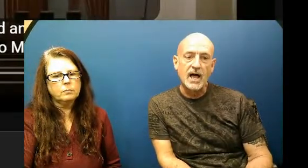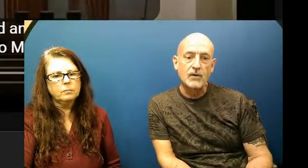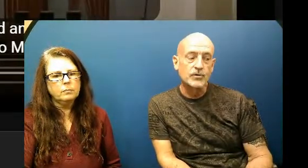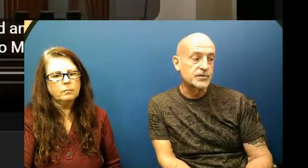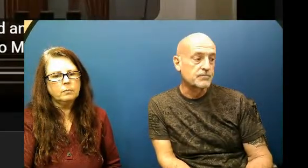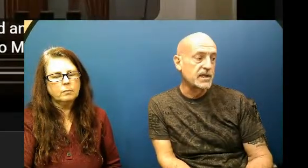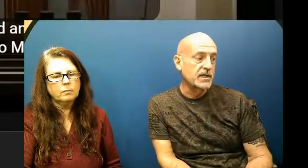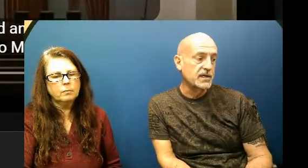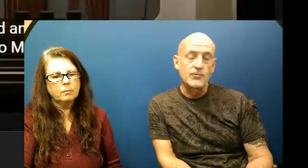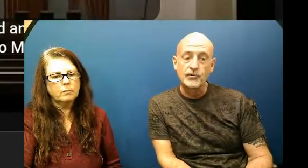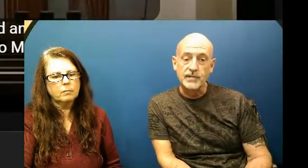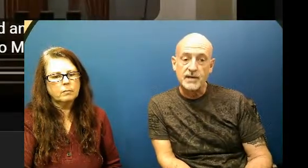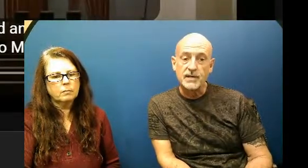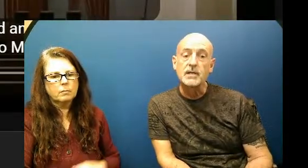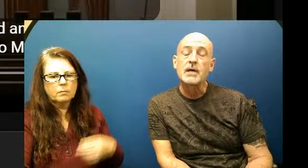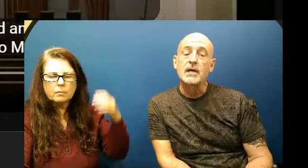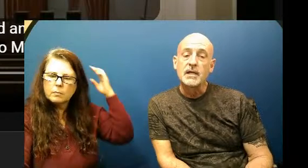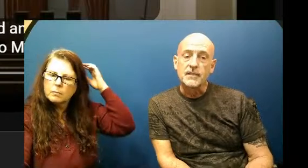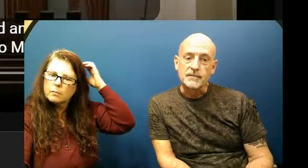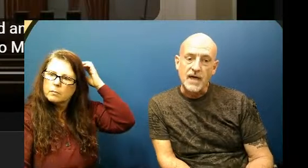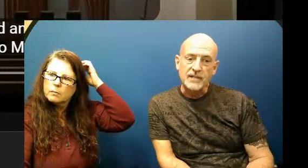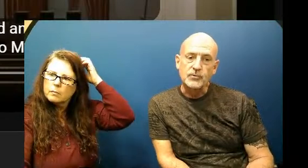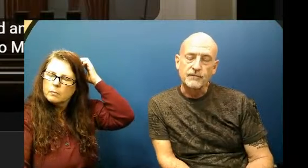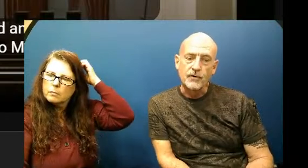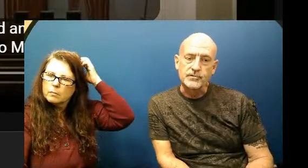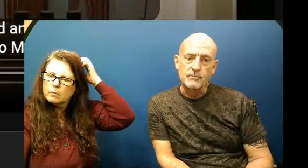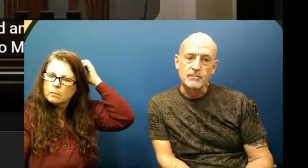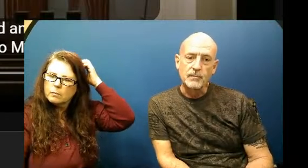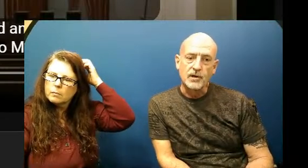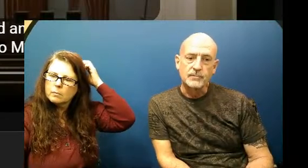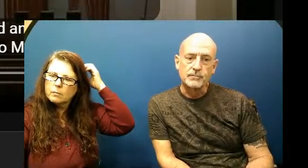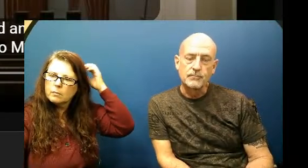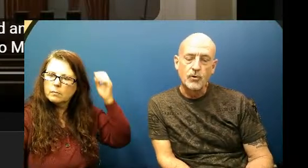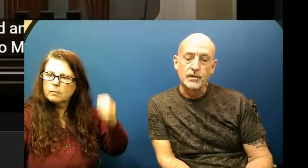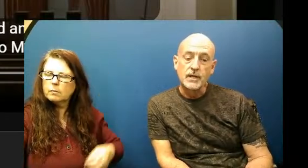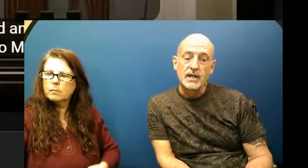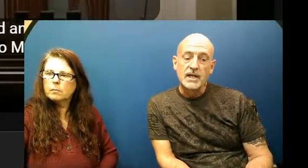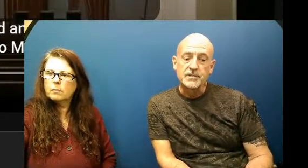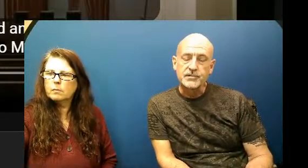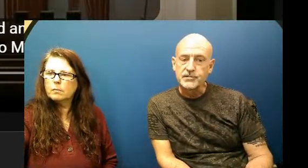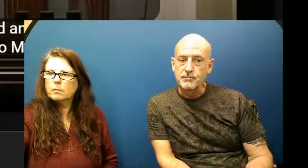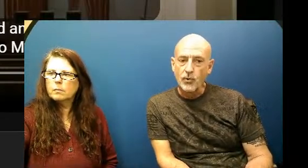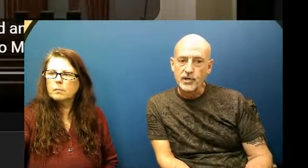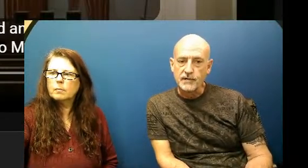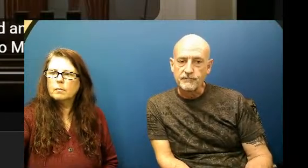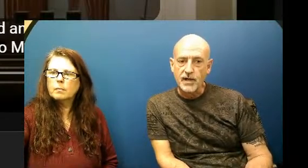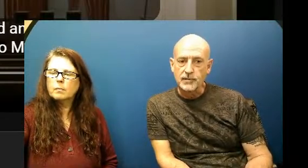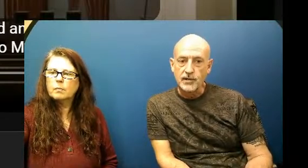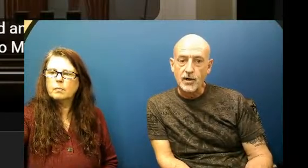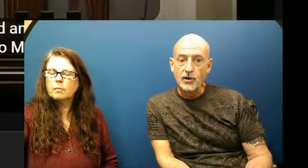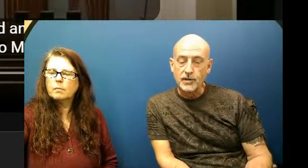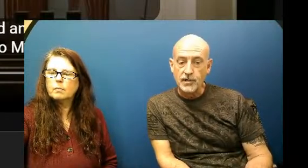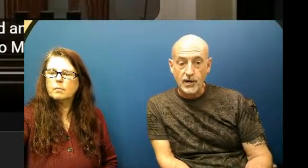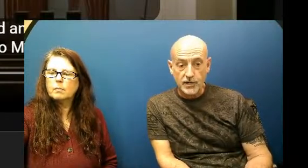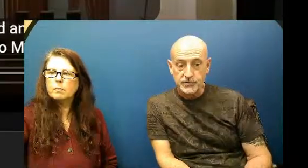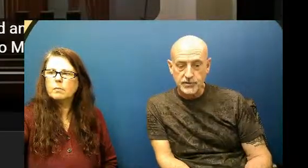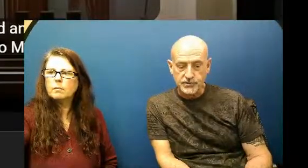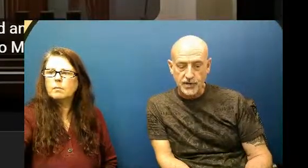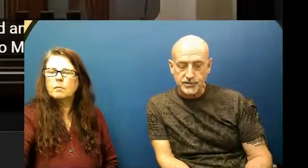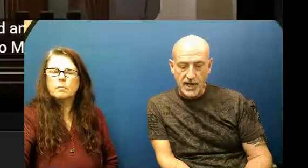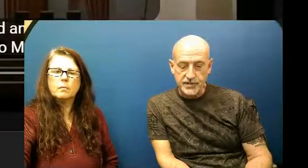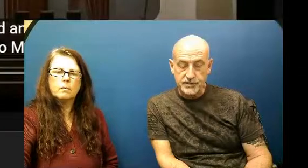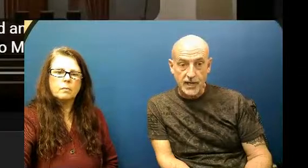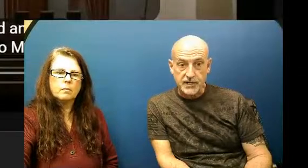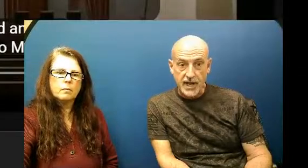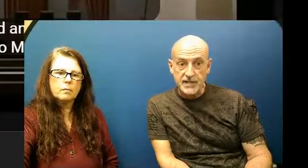say, I want to speak and you won't let me, that's when the First Amendment becomes important. And this is important in family law because